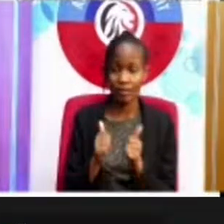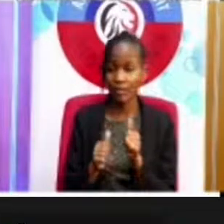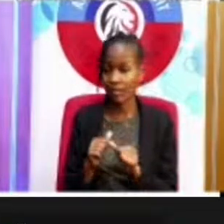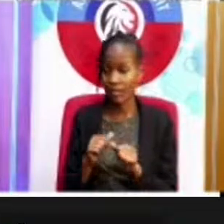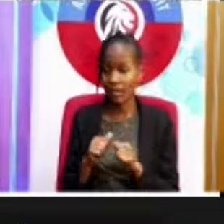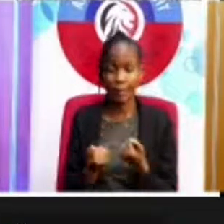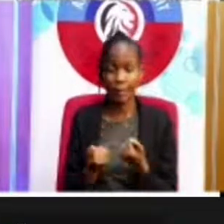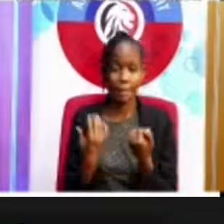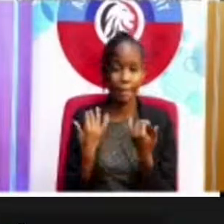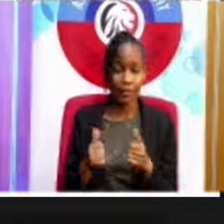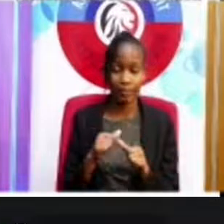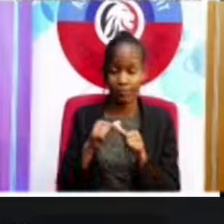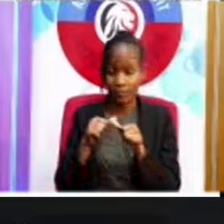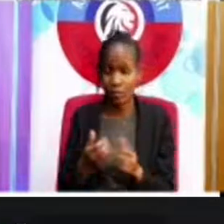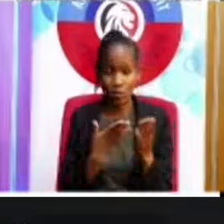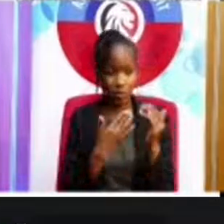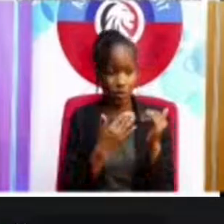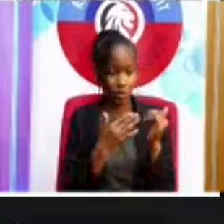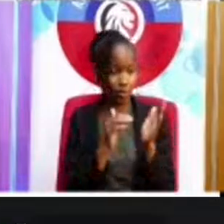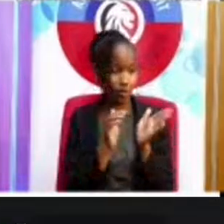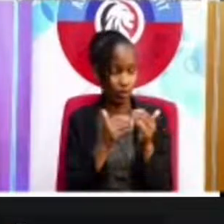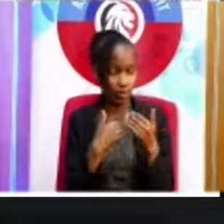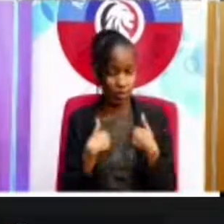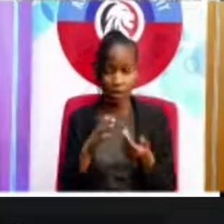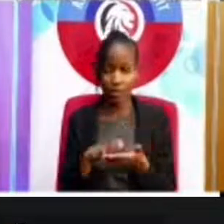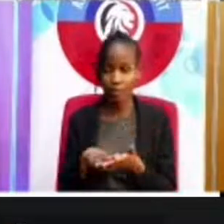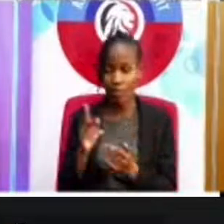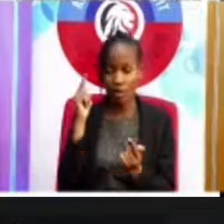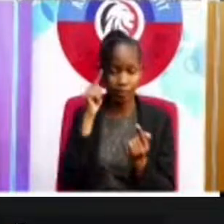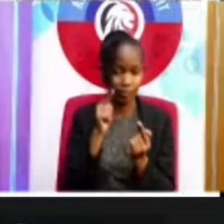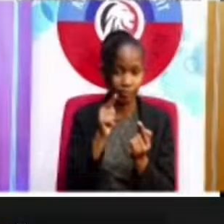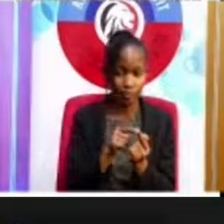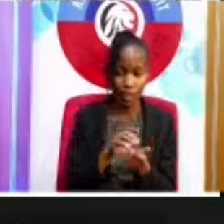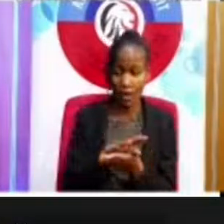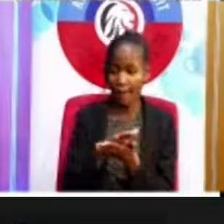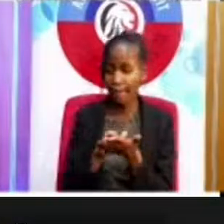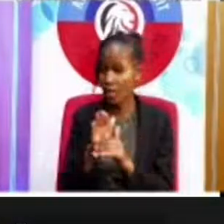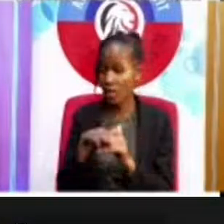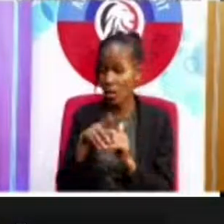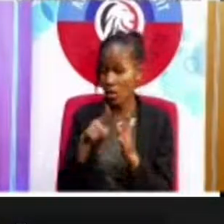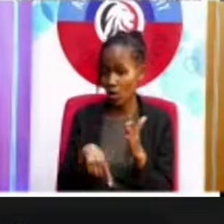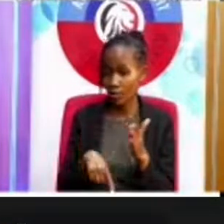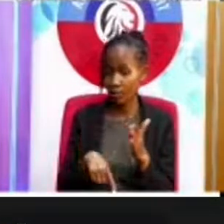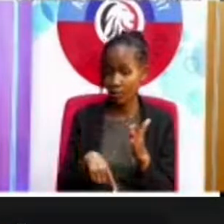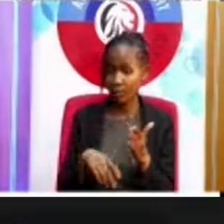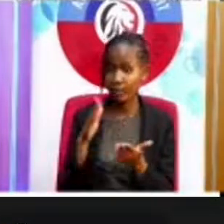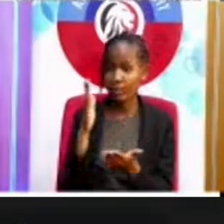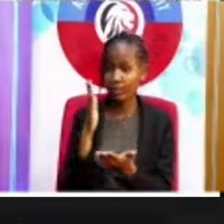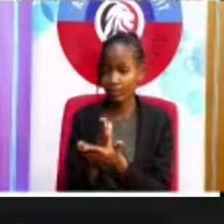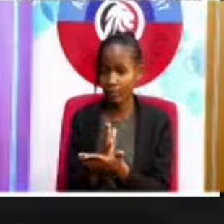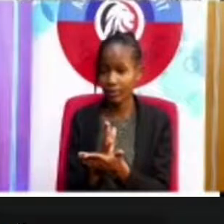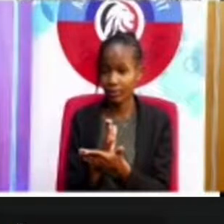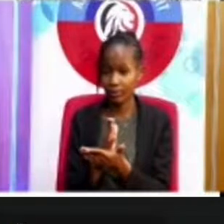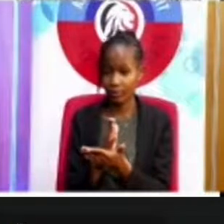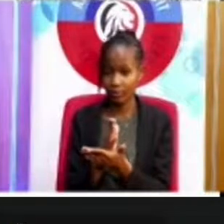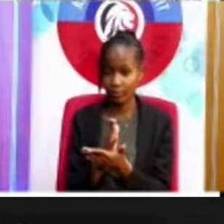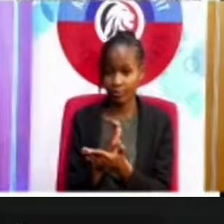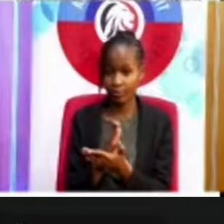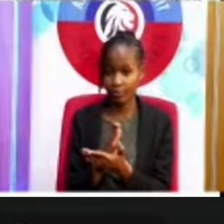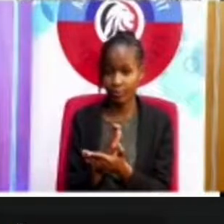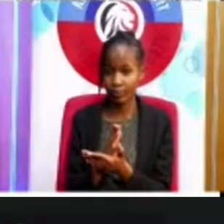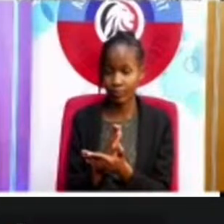accurate targets based on the real facts on the